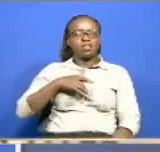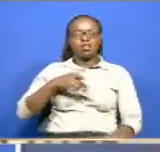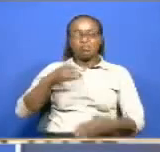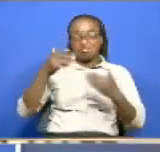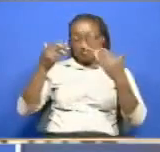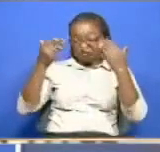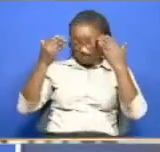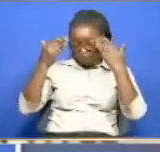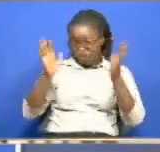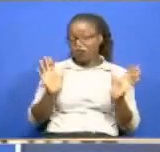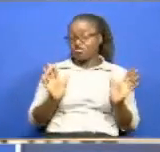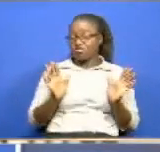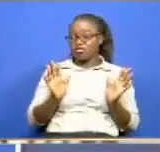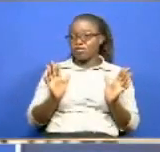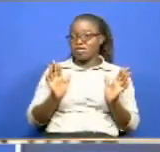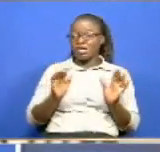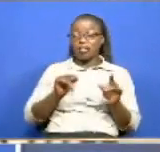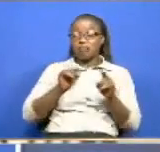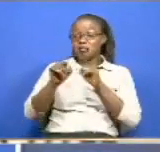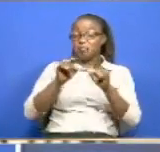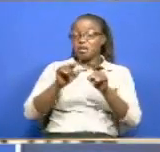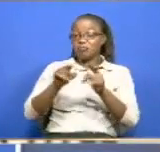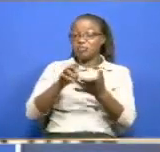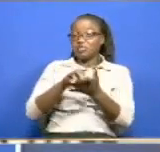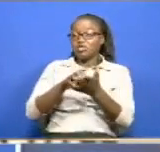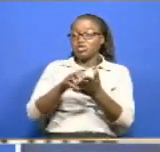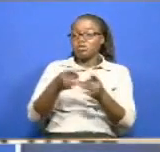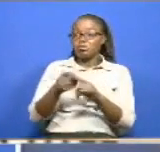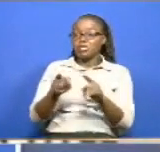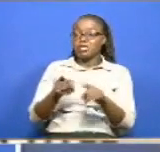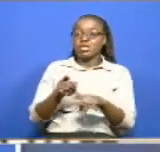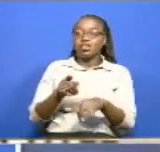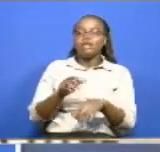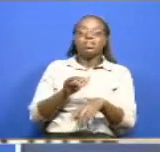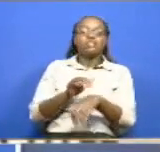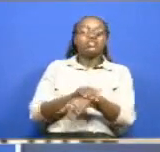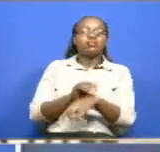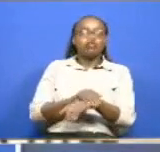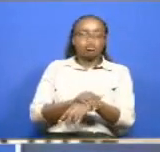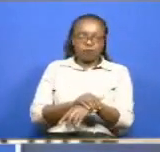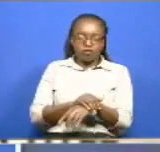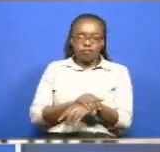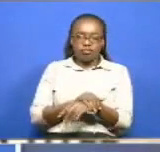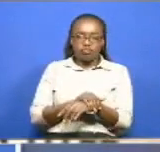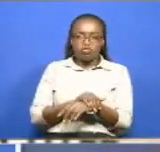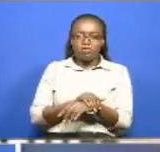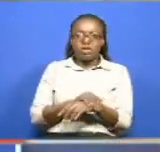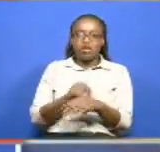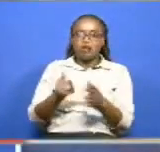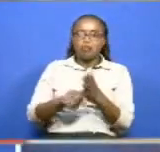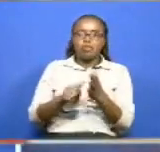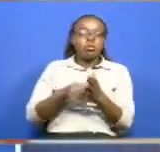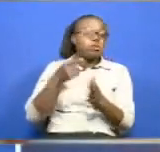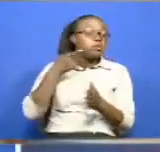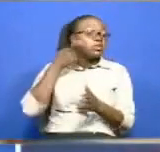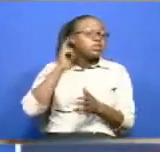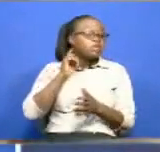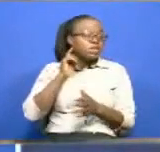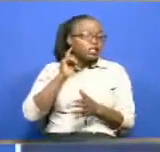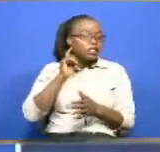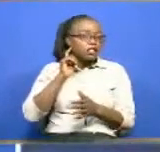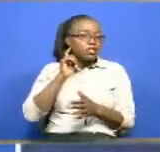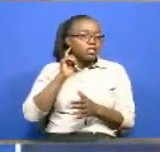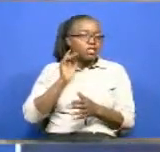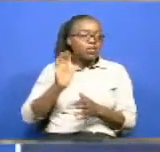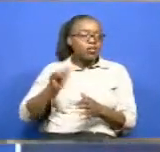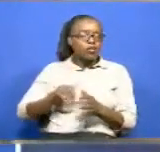the condition? I don't blame the conditions, but I think it's good to blame what the problem with the hair. In the